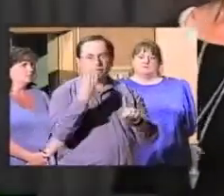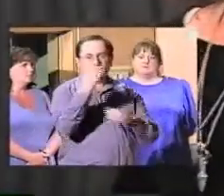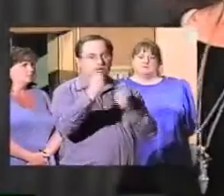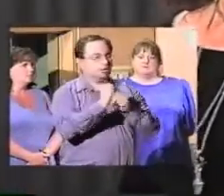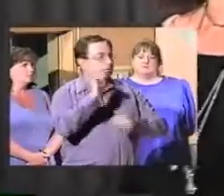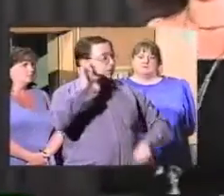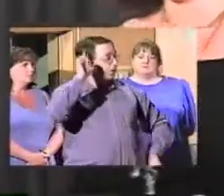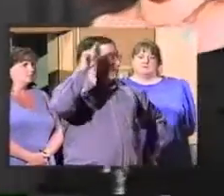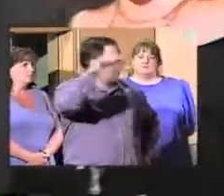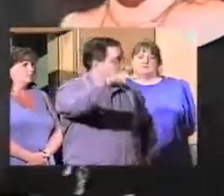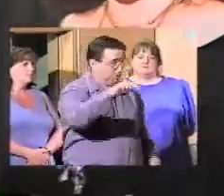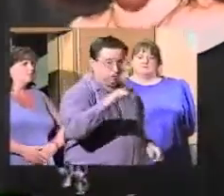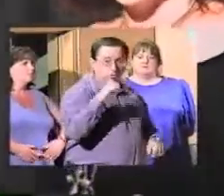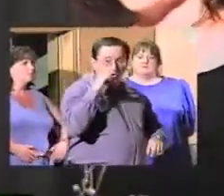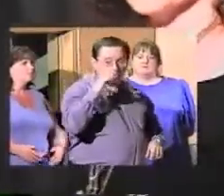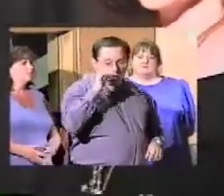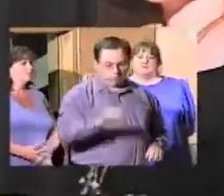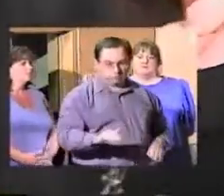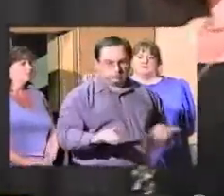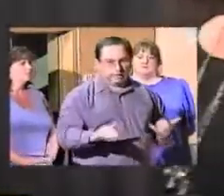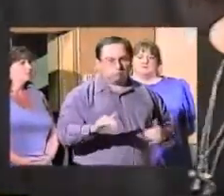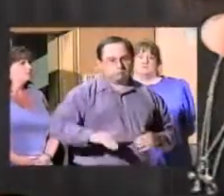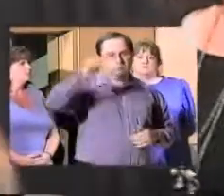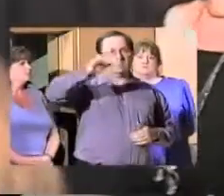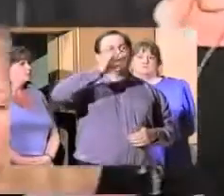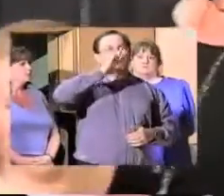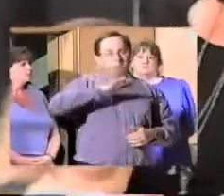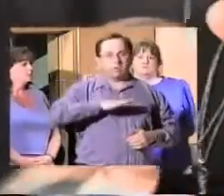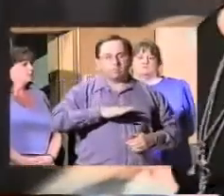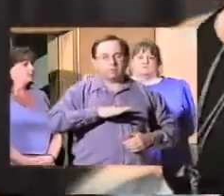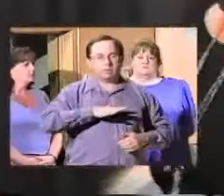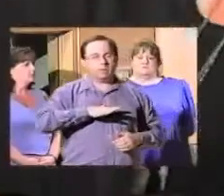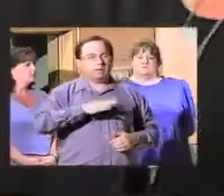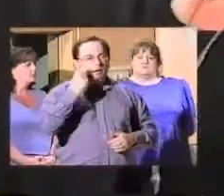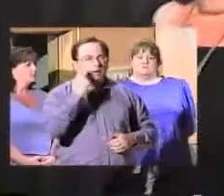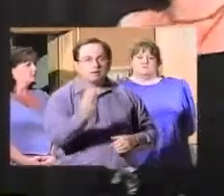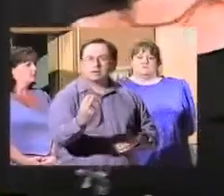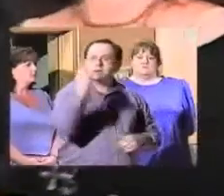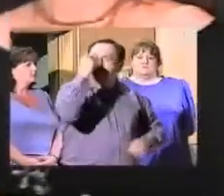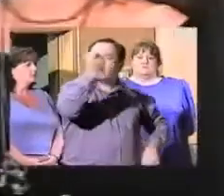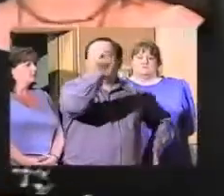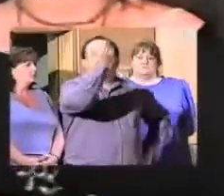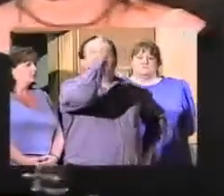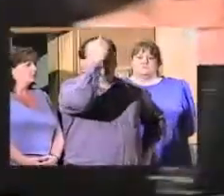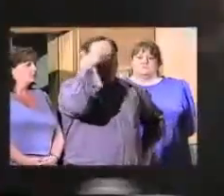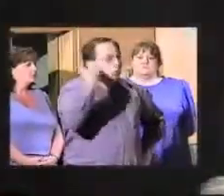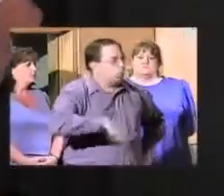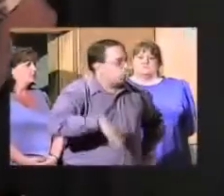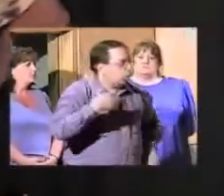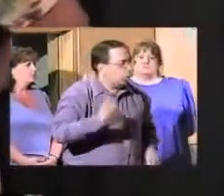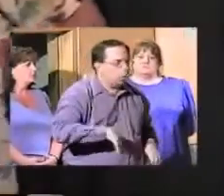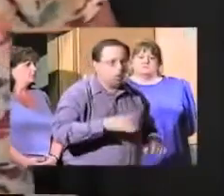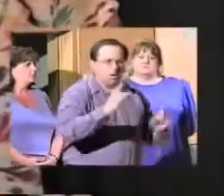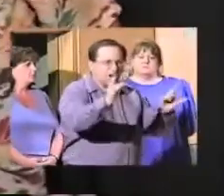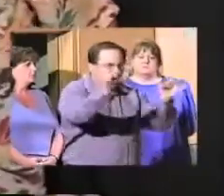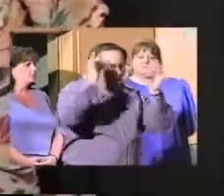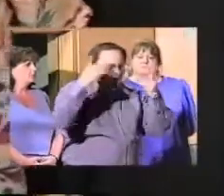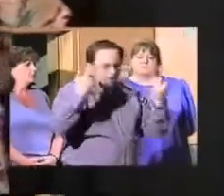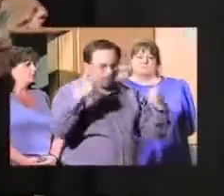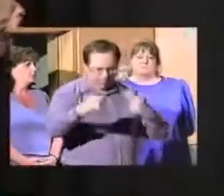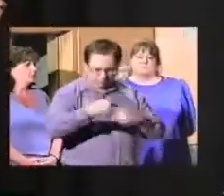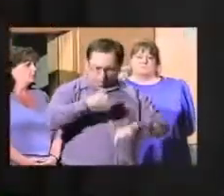14 years later, the girls, now women, were beginning to comprehend the seriousness and magnitude of what had happened to